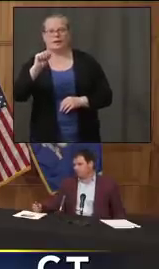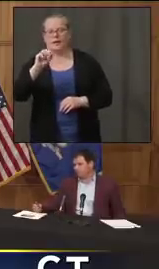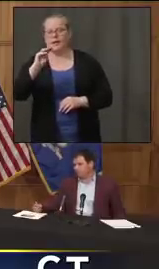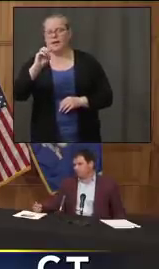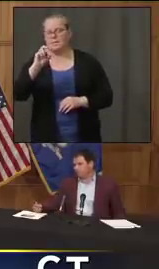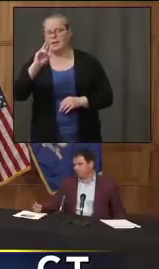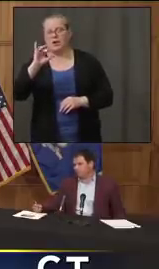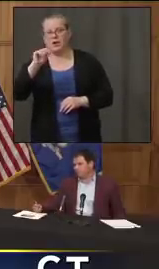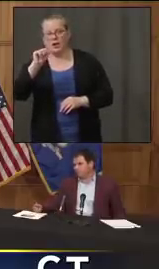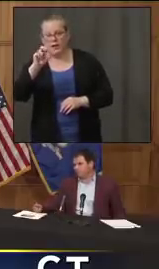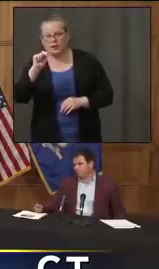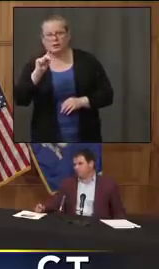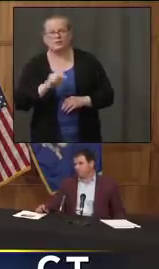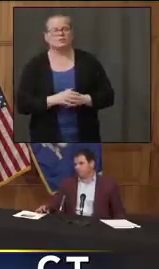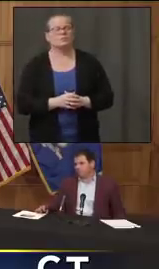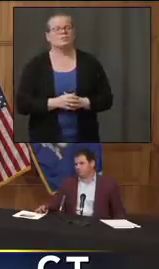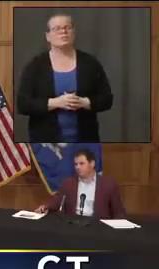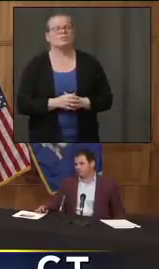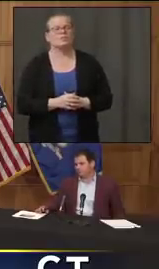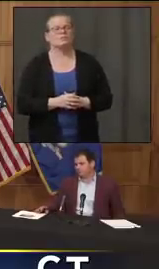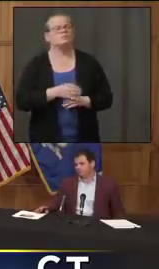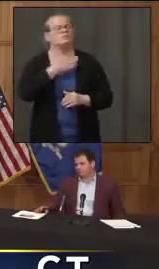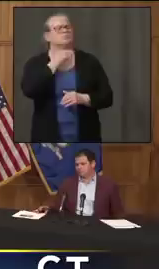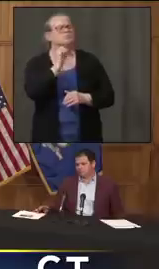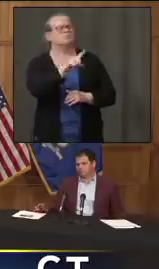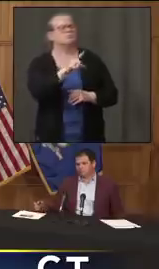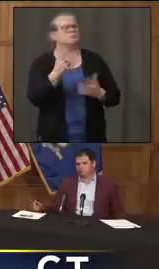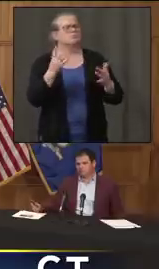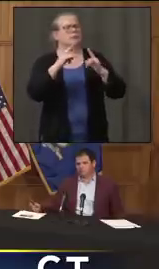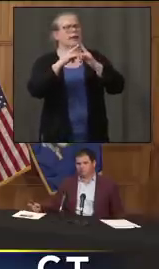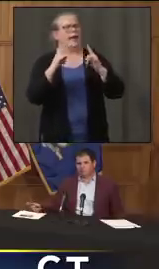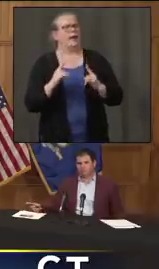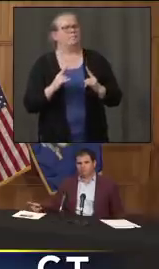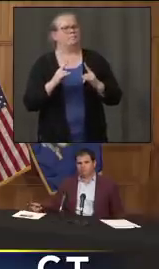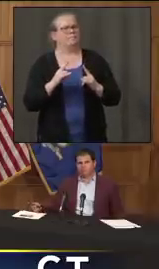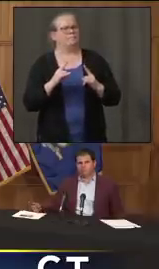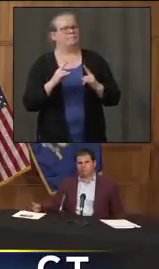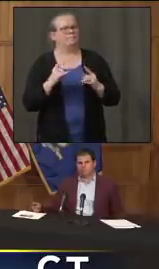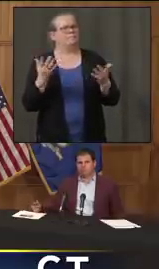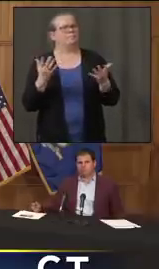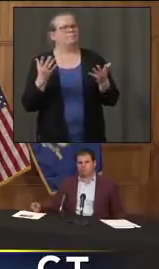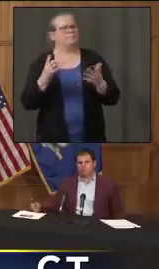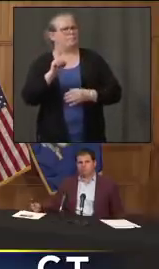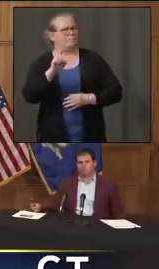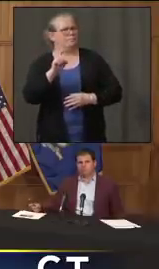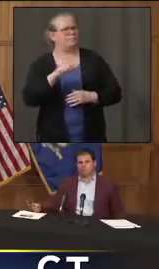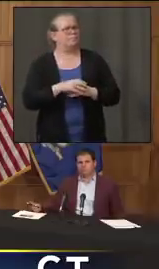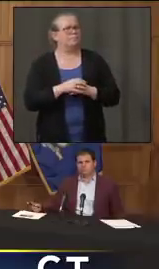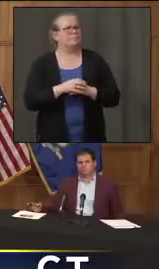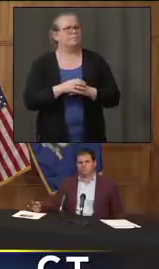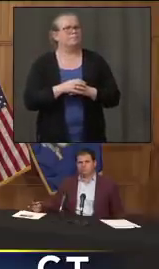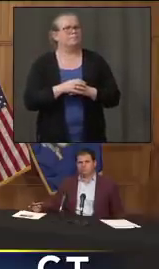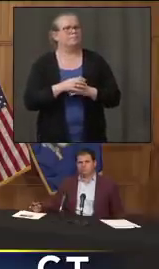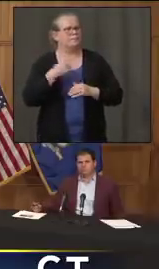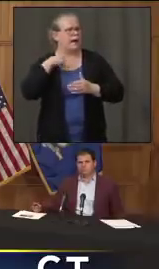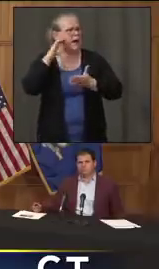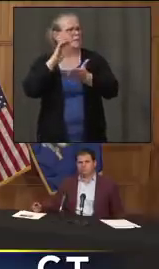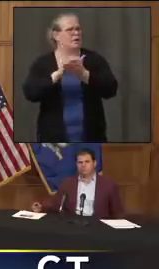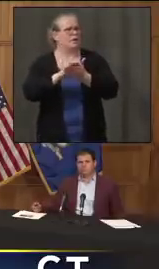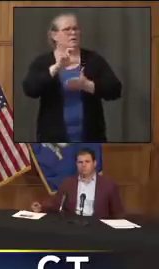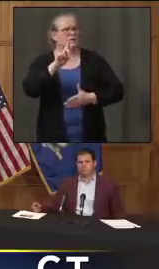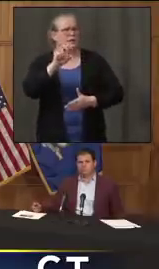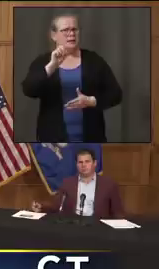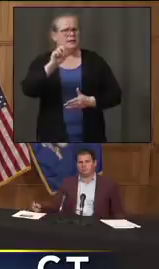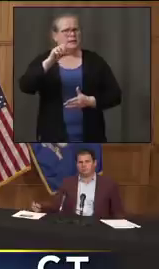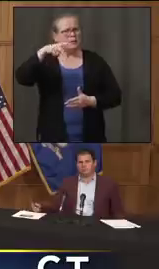What about campgrounds? The DEP, I believe, has closed state